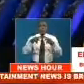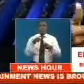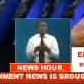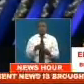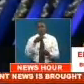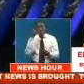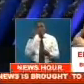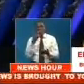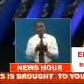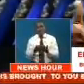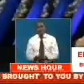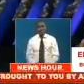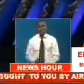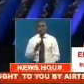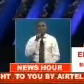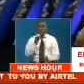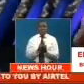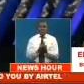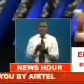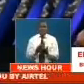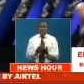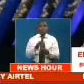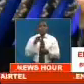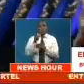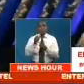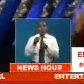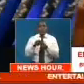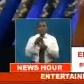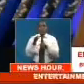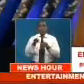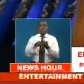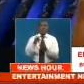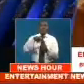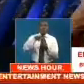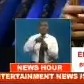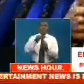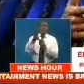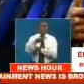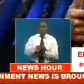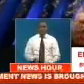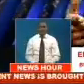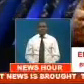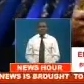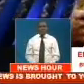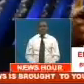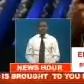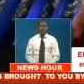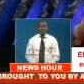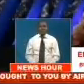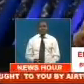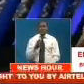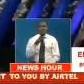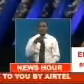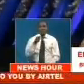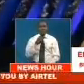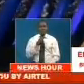forget the day for Bible. When some people say the Bible, yeah. The word of God is free. I pay my dues in every temple. In between, it's a kashike wale. Can if you be nako blue